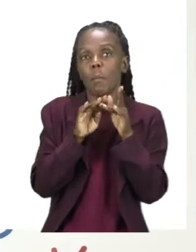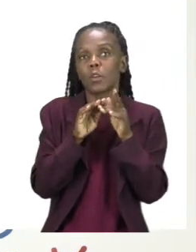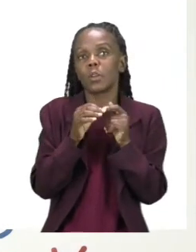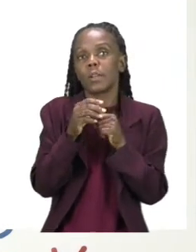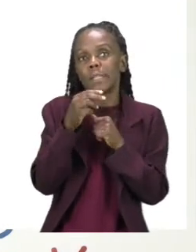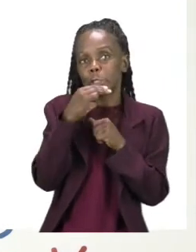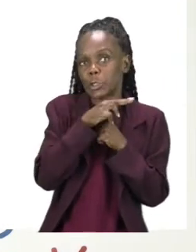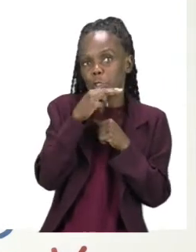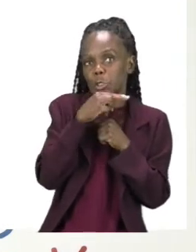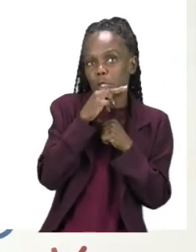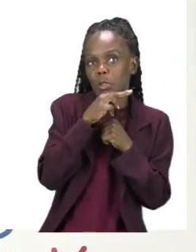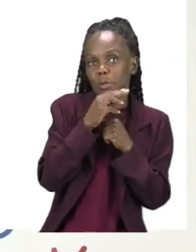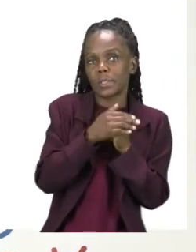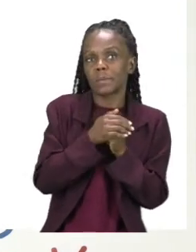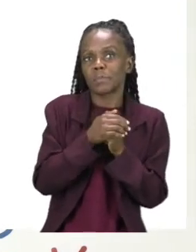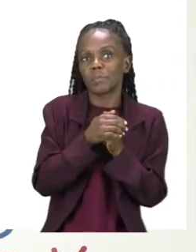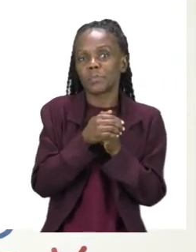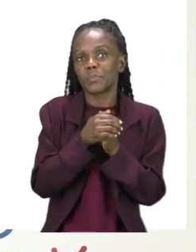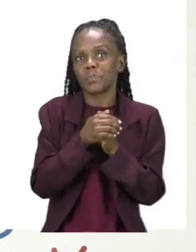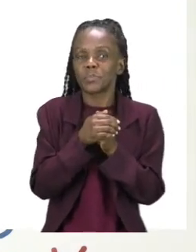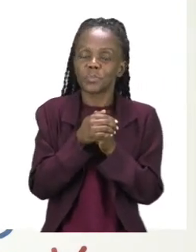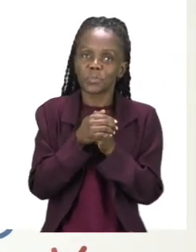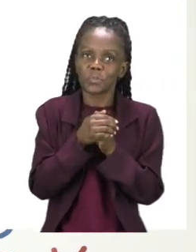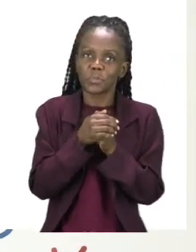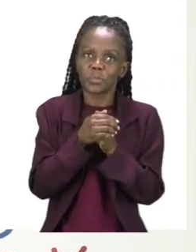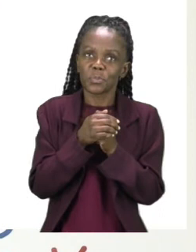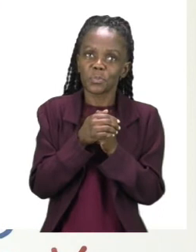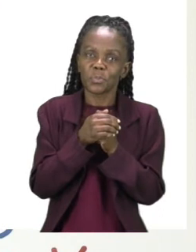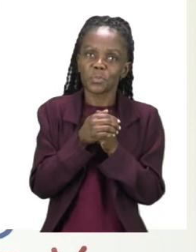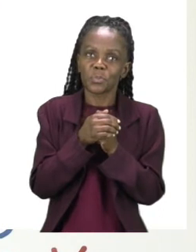quack, quack, quack. Let's practice again.